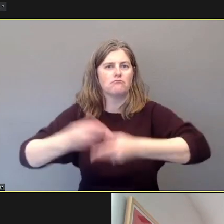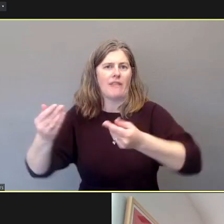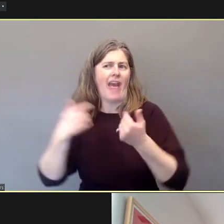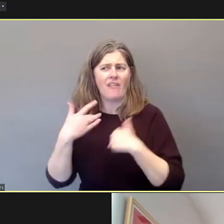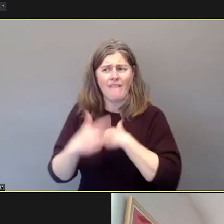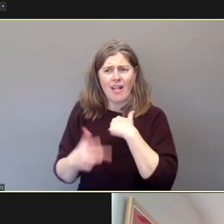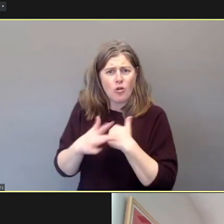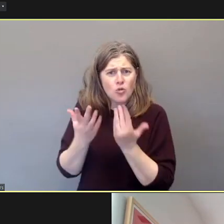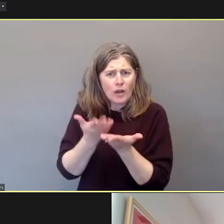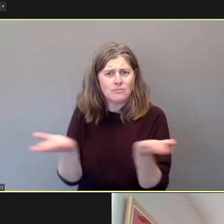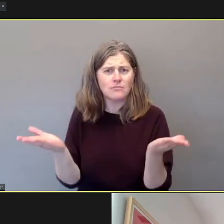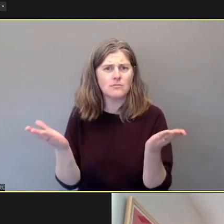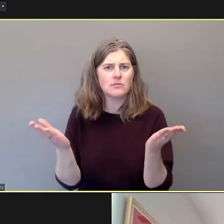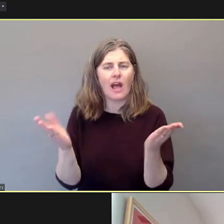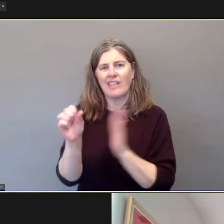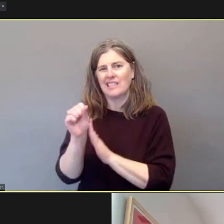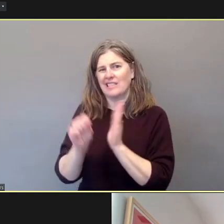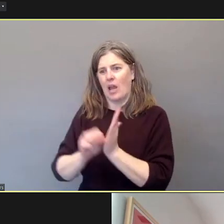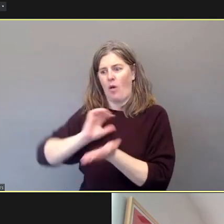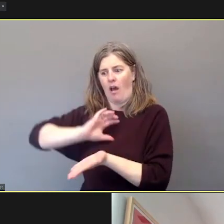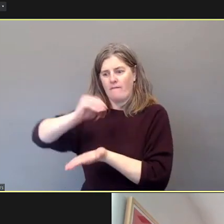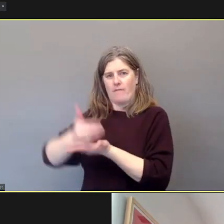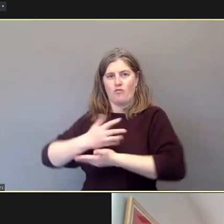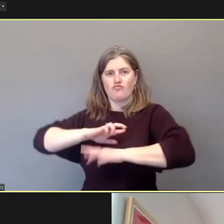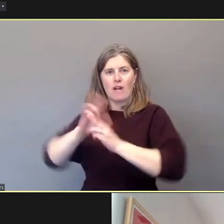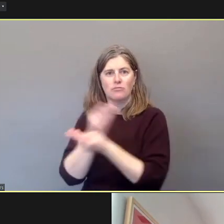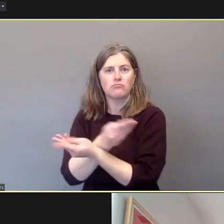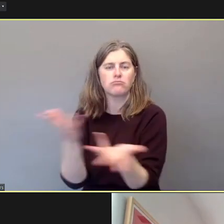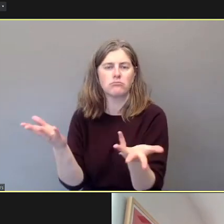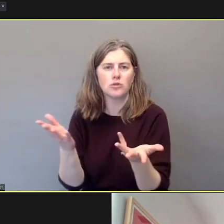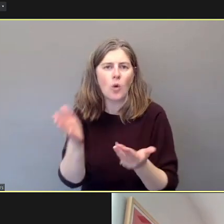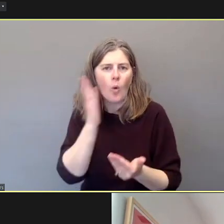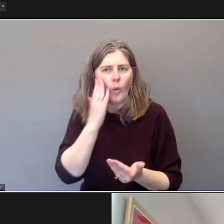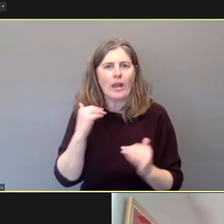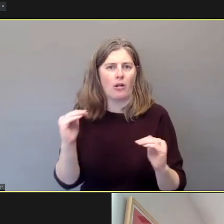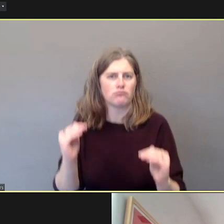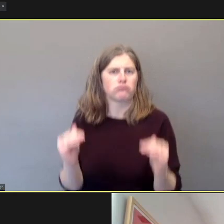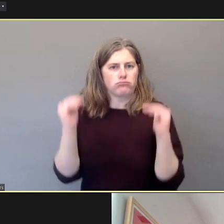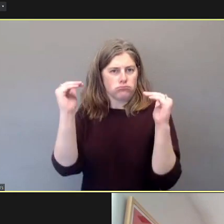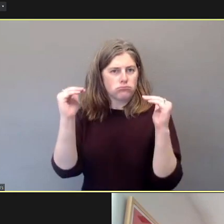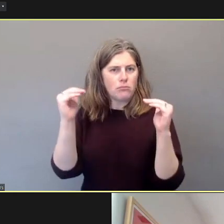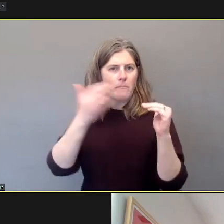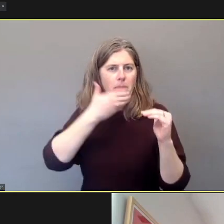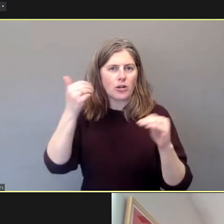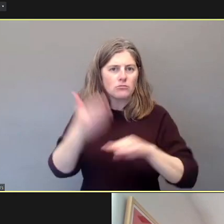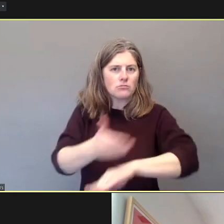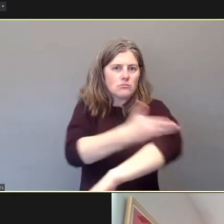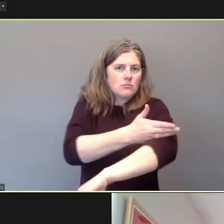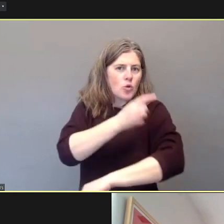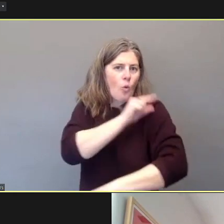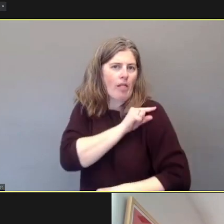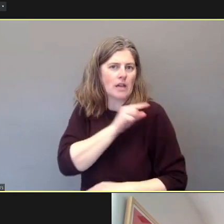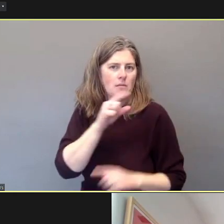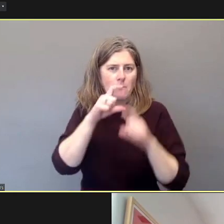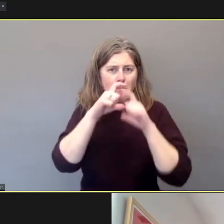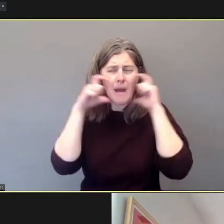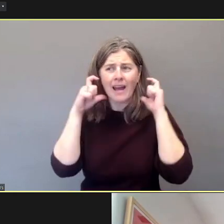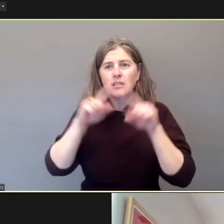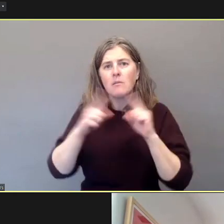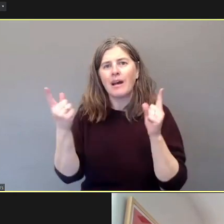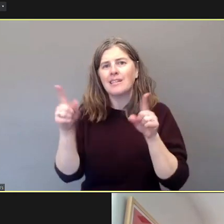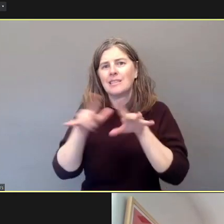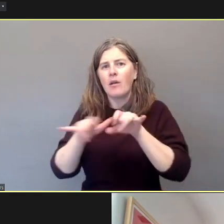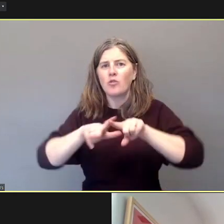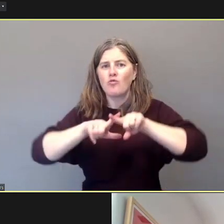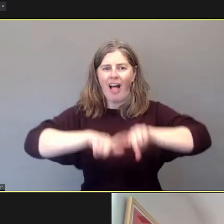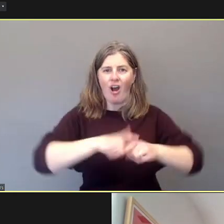available there, and the state's going to have its own distribution. So we are upgrading our masks, but we have to rely on